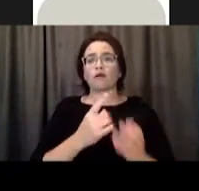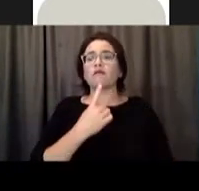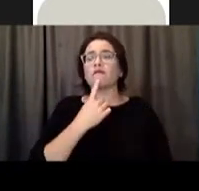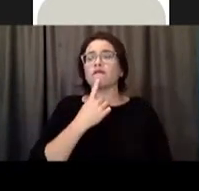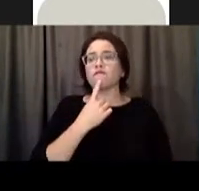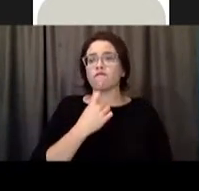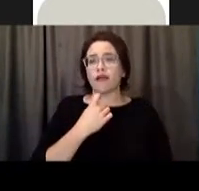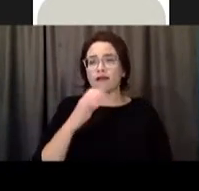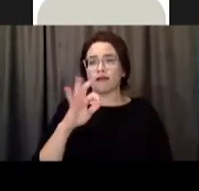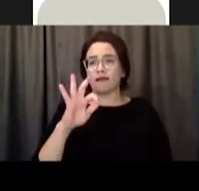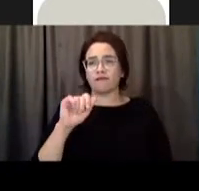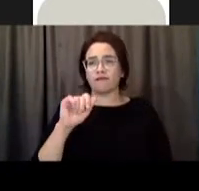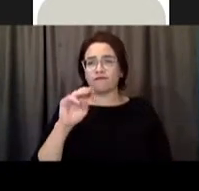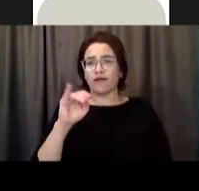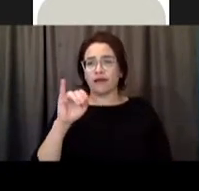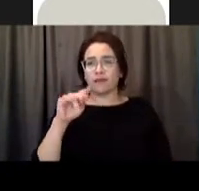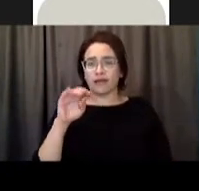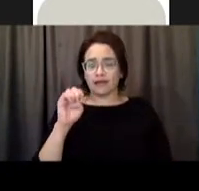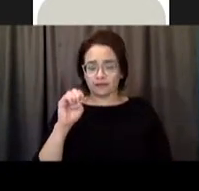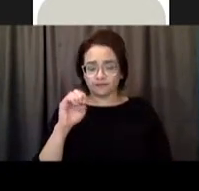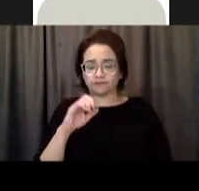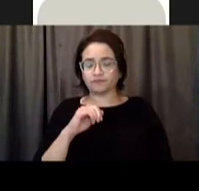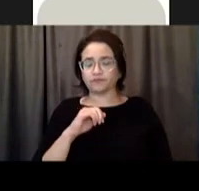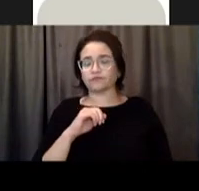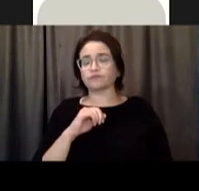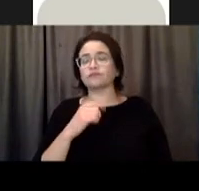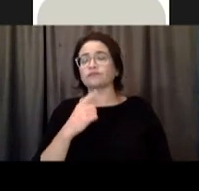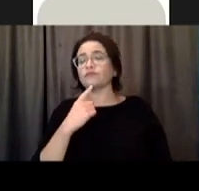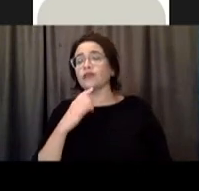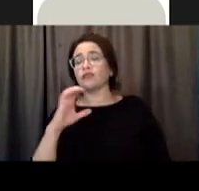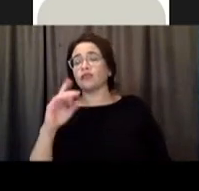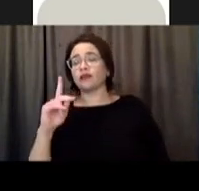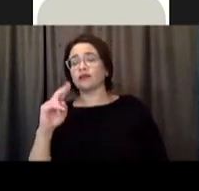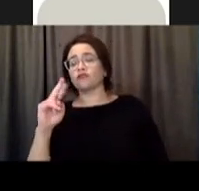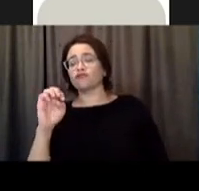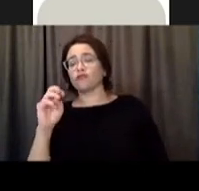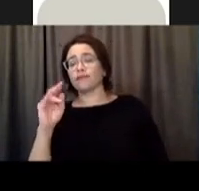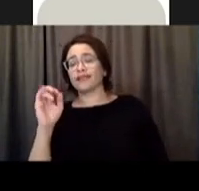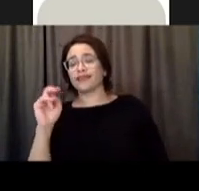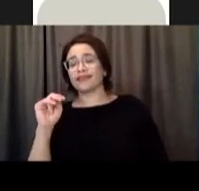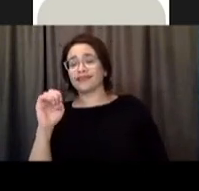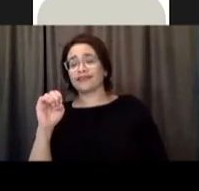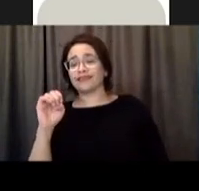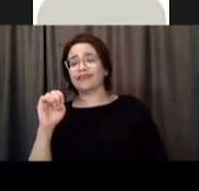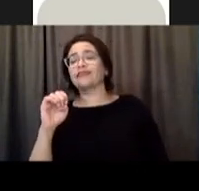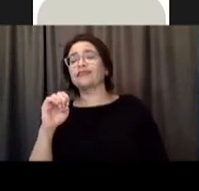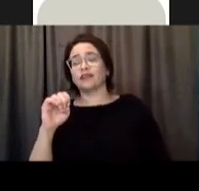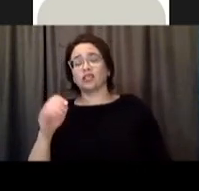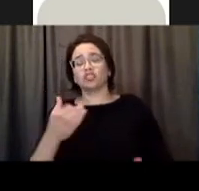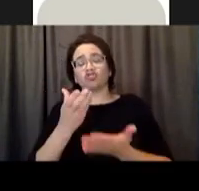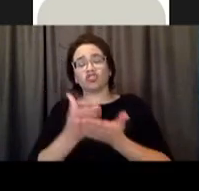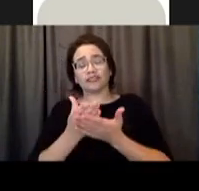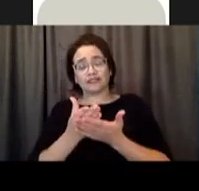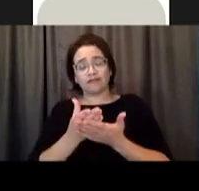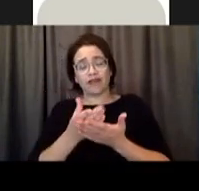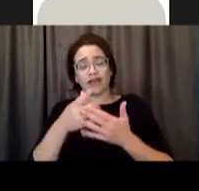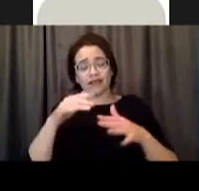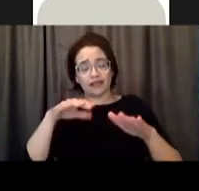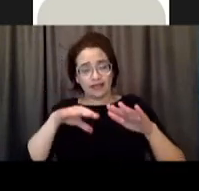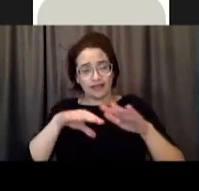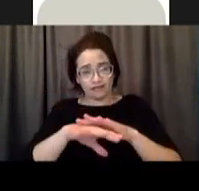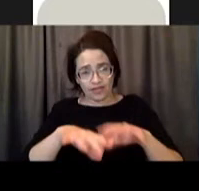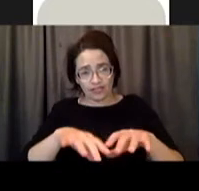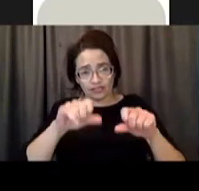Snyder said, The Kremlin justified the Russian invasion with the claim that the Ukrainian nation did not